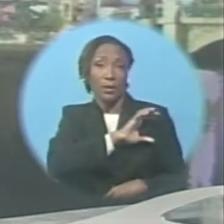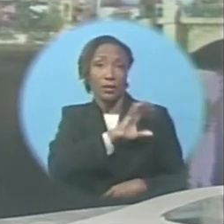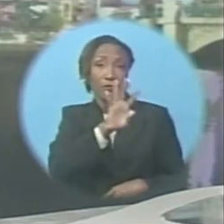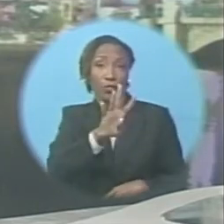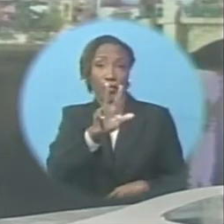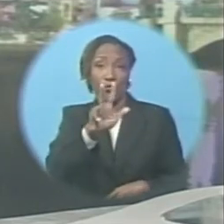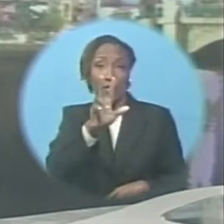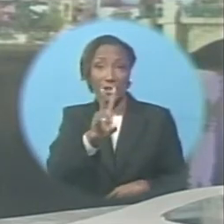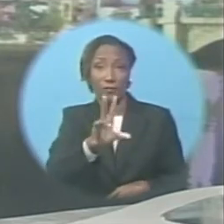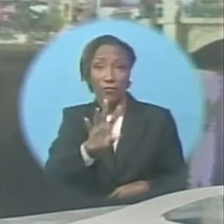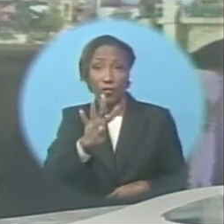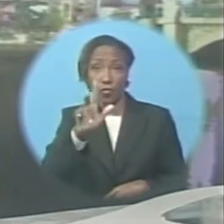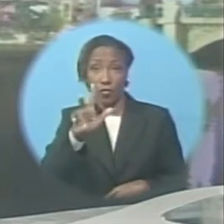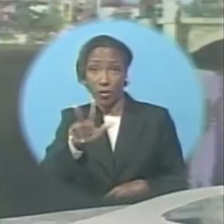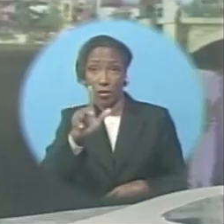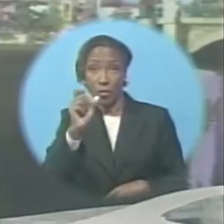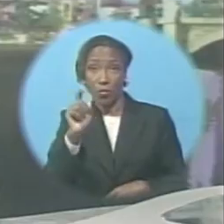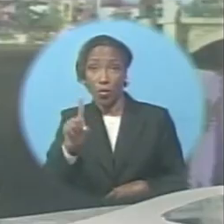437-4311 or